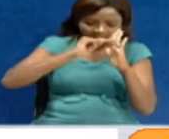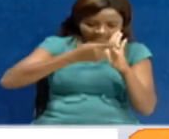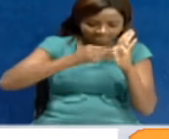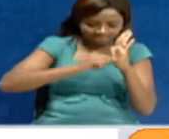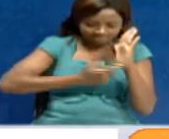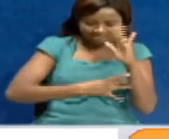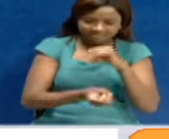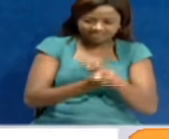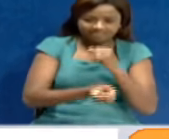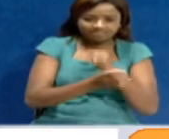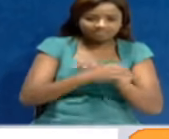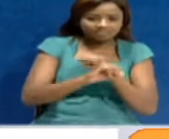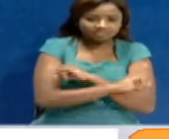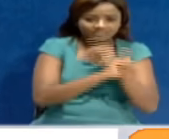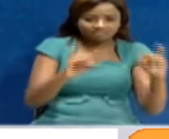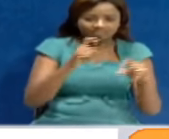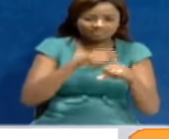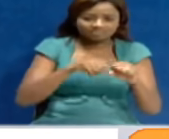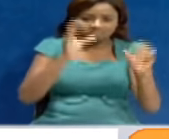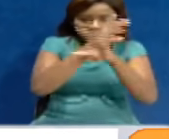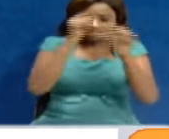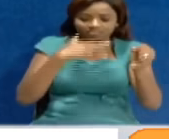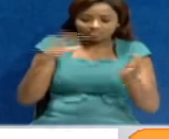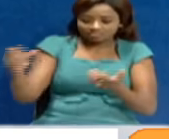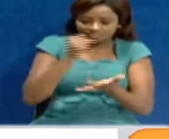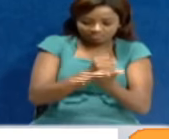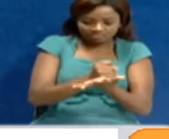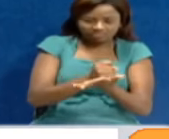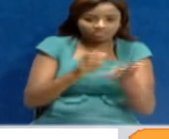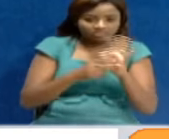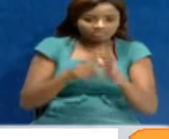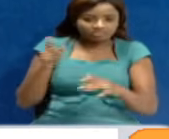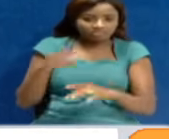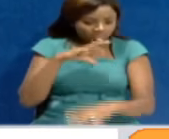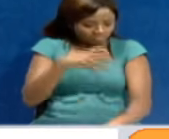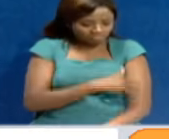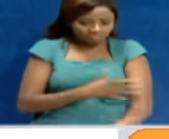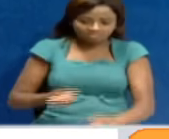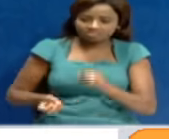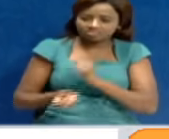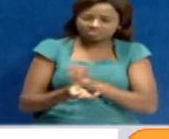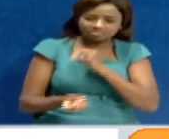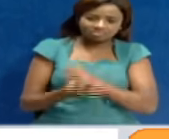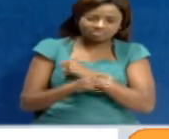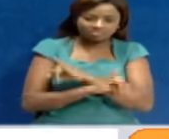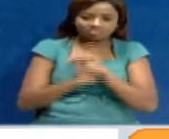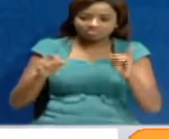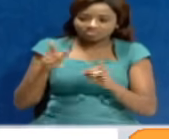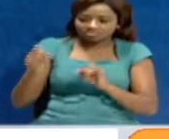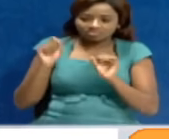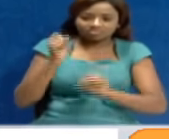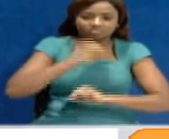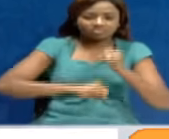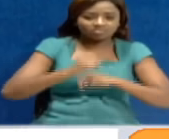what needs to be done when a president makes an appointment. It limits the power of the president. It's very clear on the issues that can be done and cannot be done.